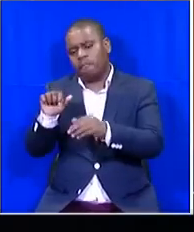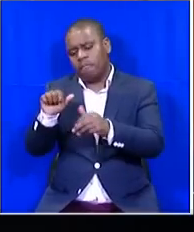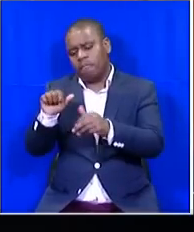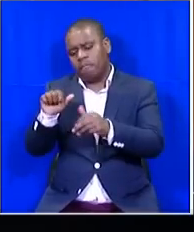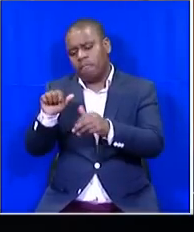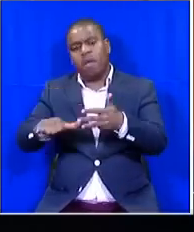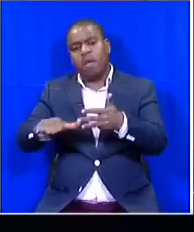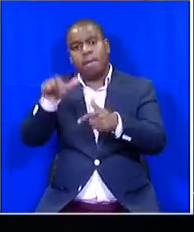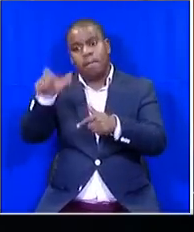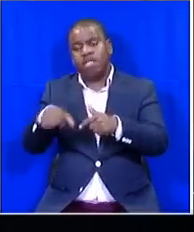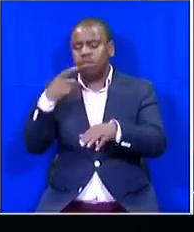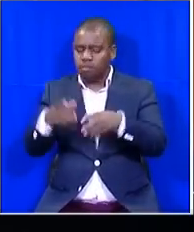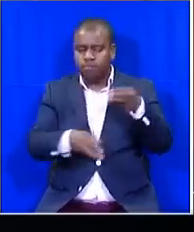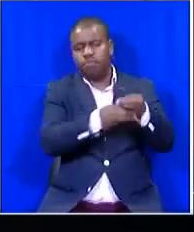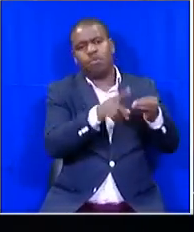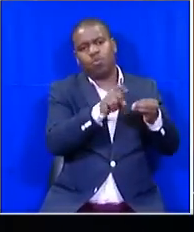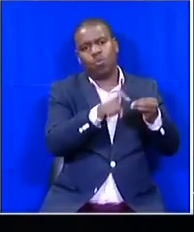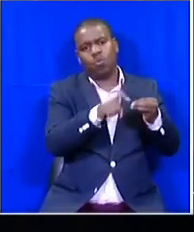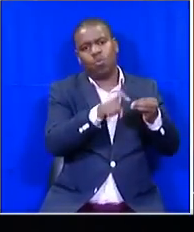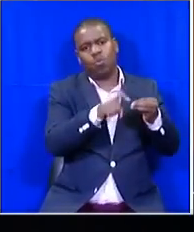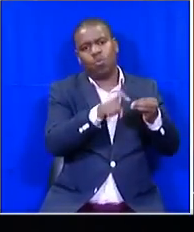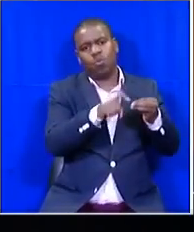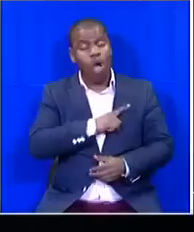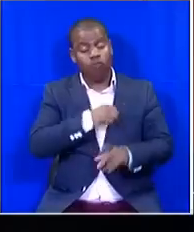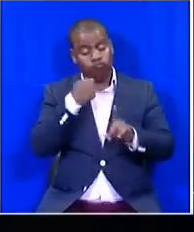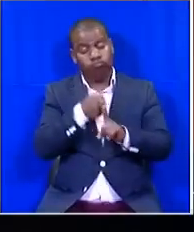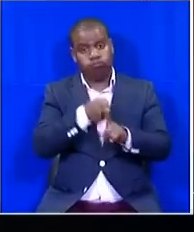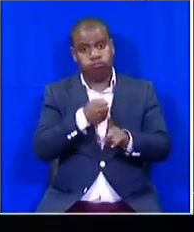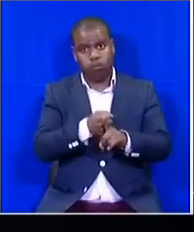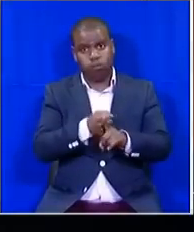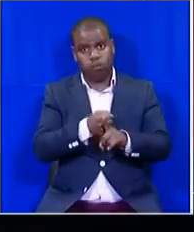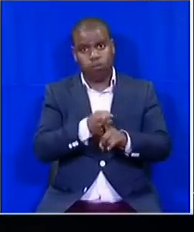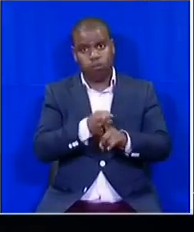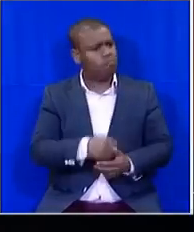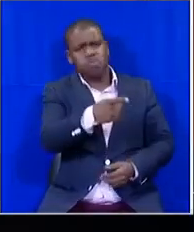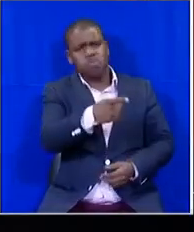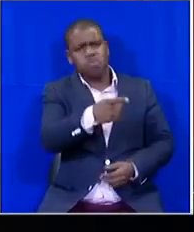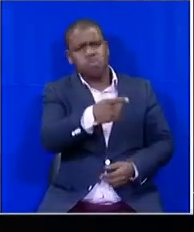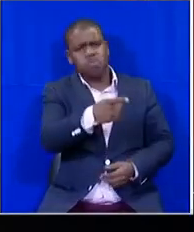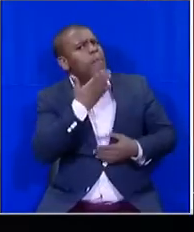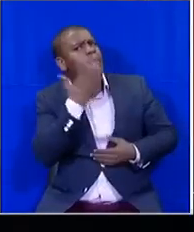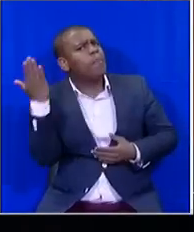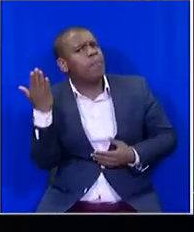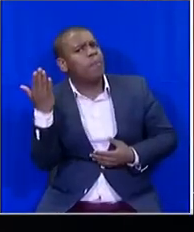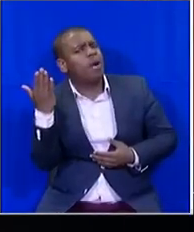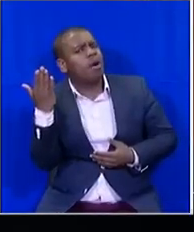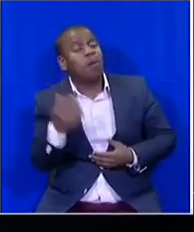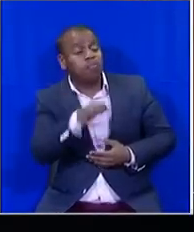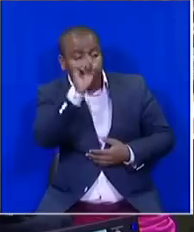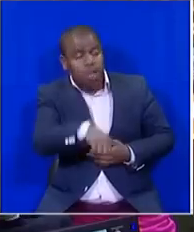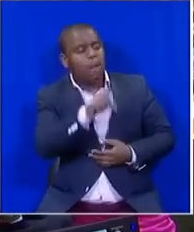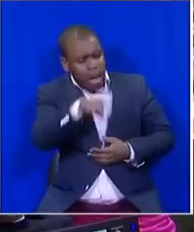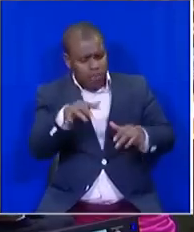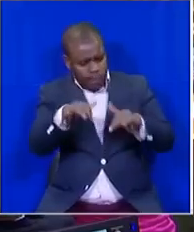a supplementary question. Madam Speaker, because you are now pursuing an argument. He has not answered the question. He is entitled to account